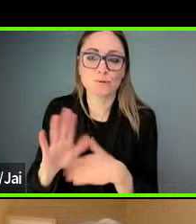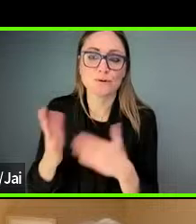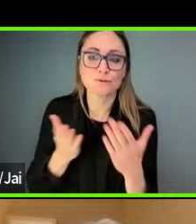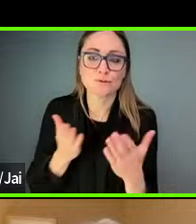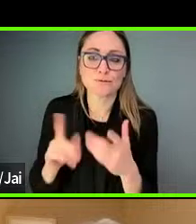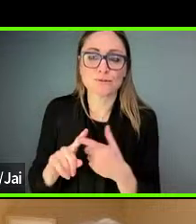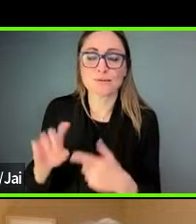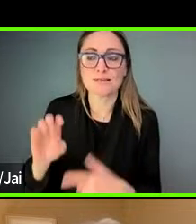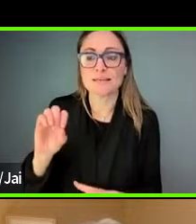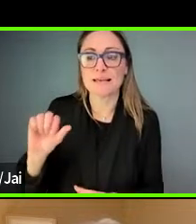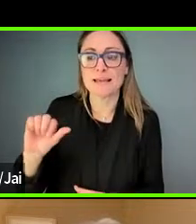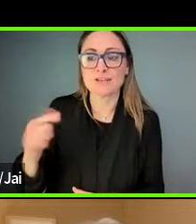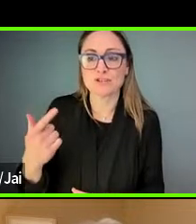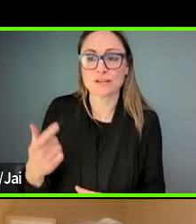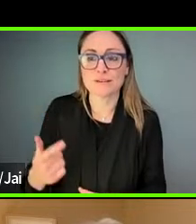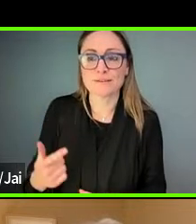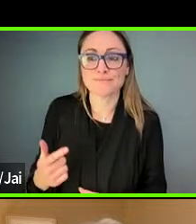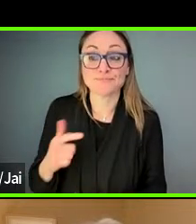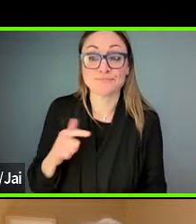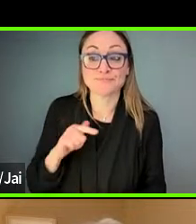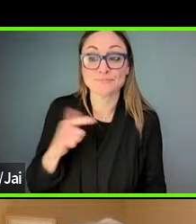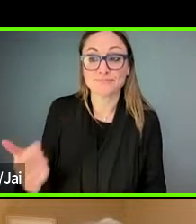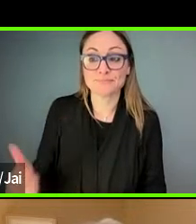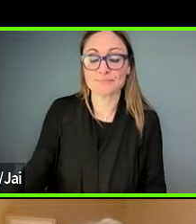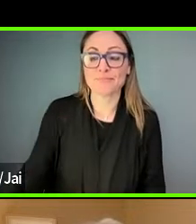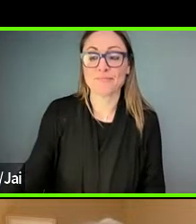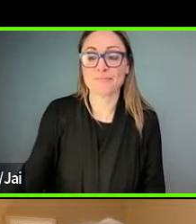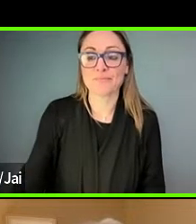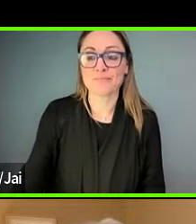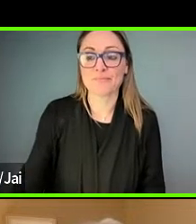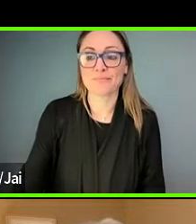EAG. I'll pass it back to Dr. Hunt.